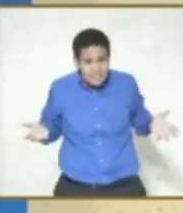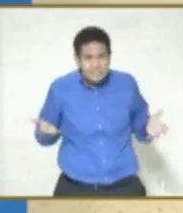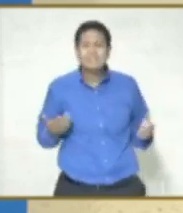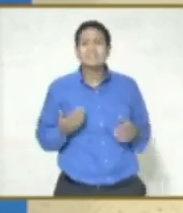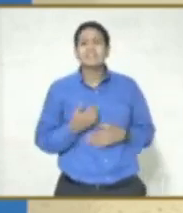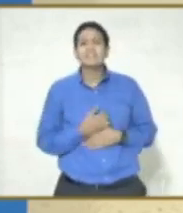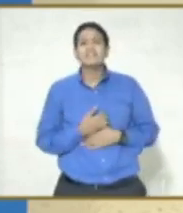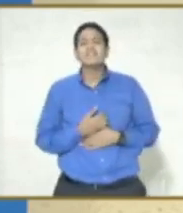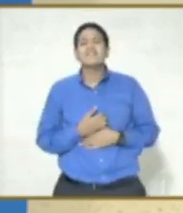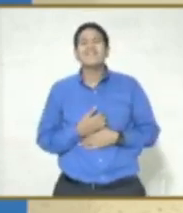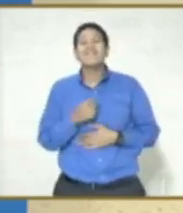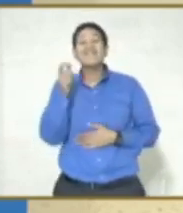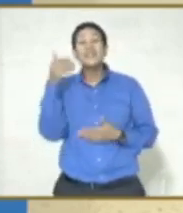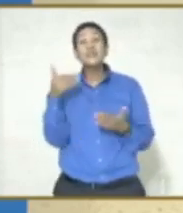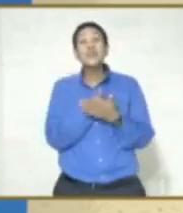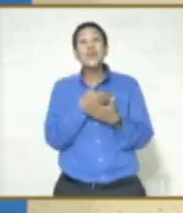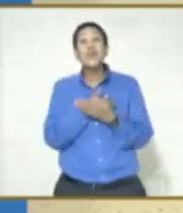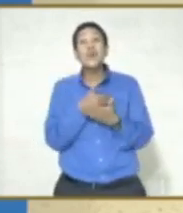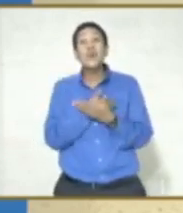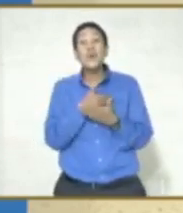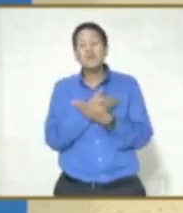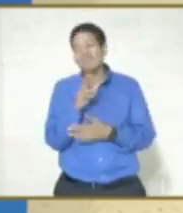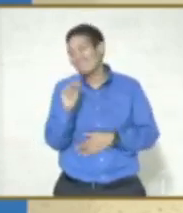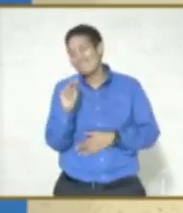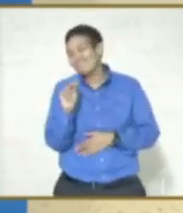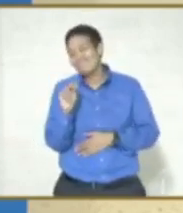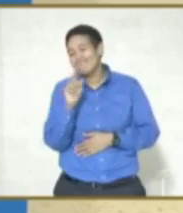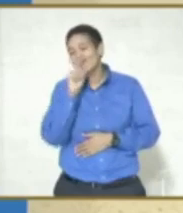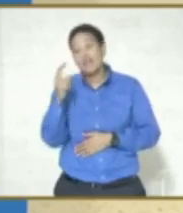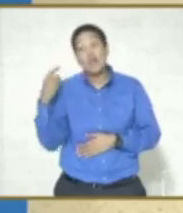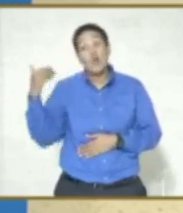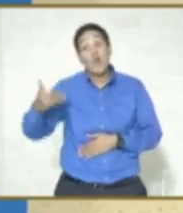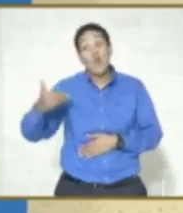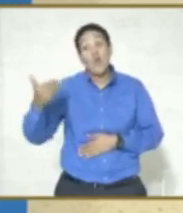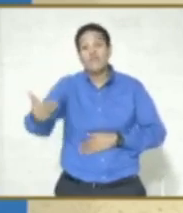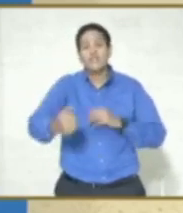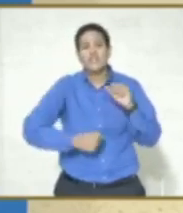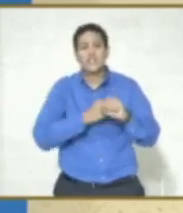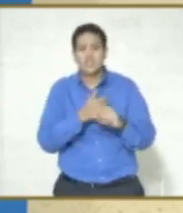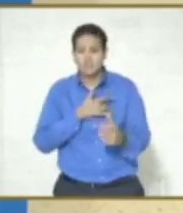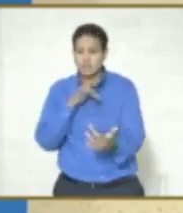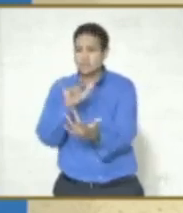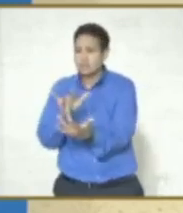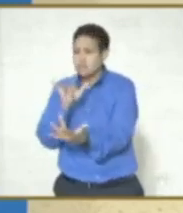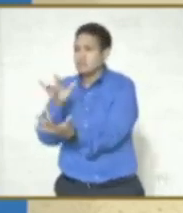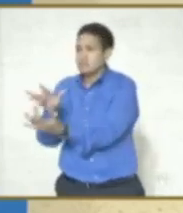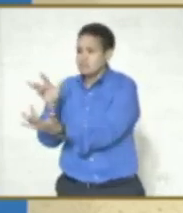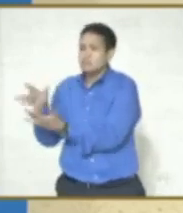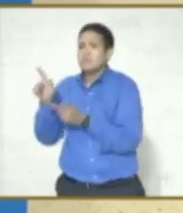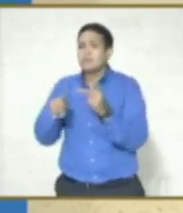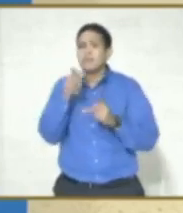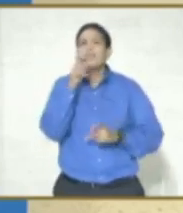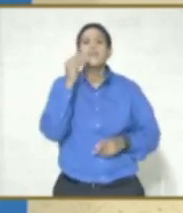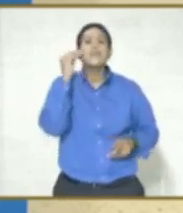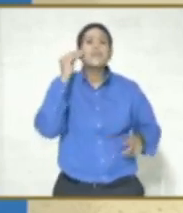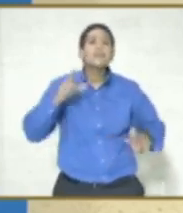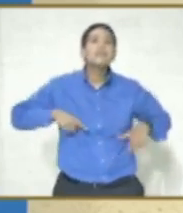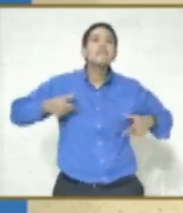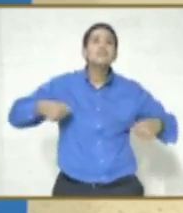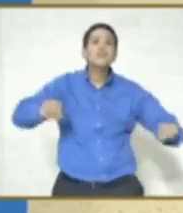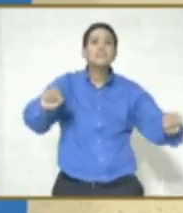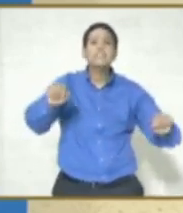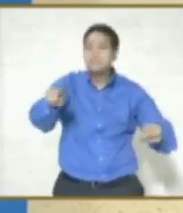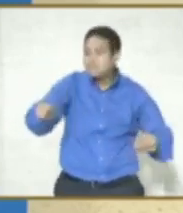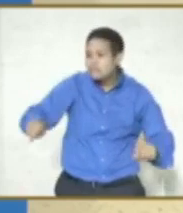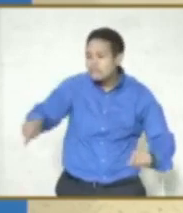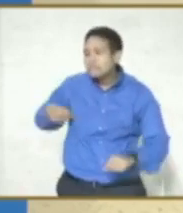is new because of the virus. Over the years, we have been reaching out to our homeless population, and in each parish,